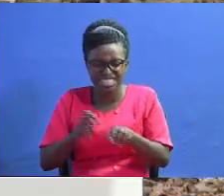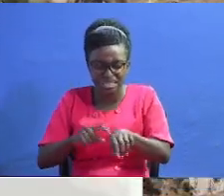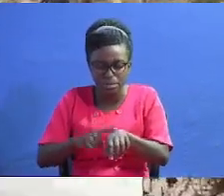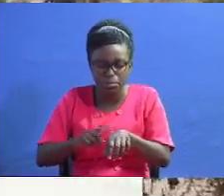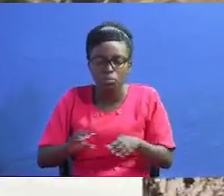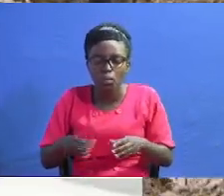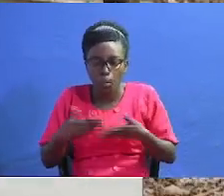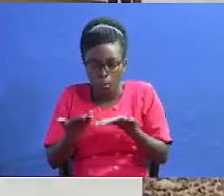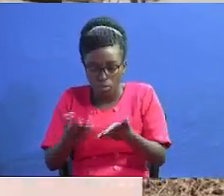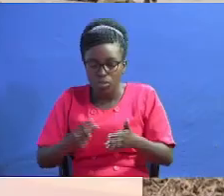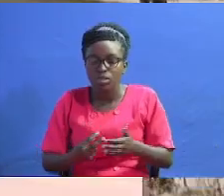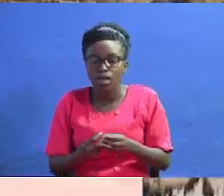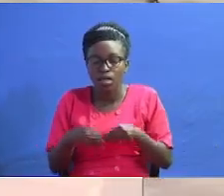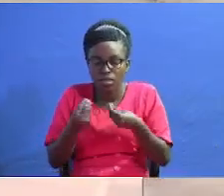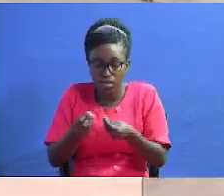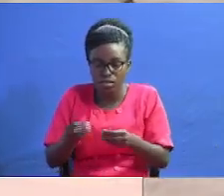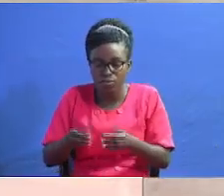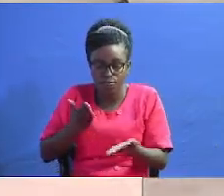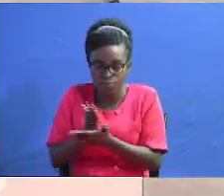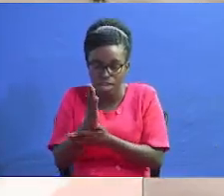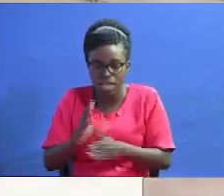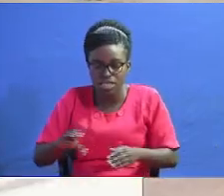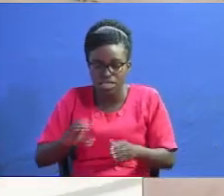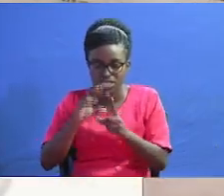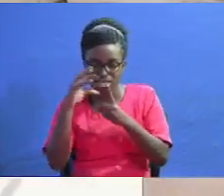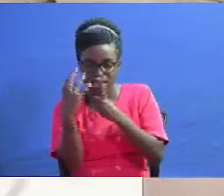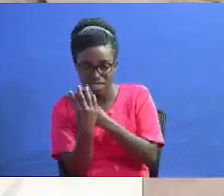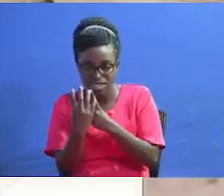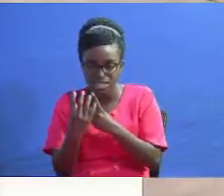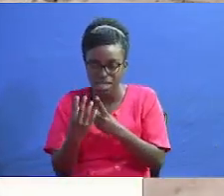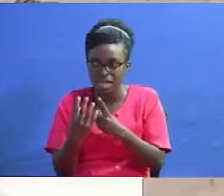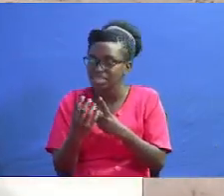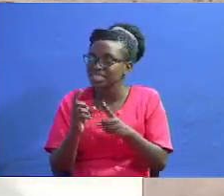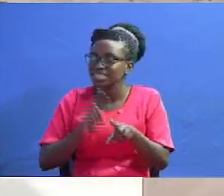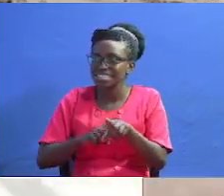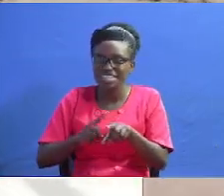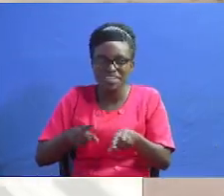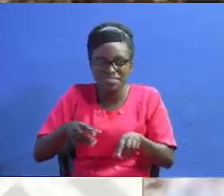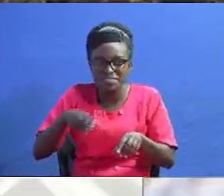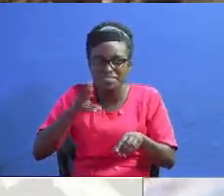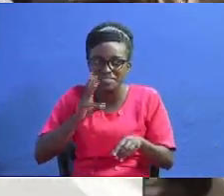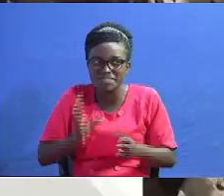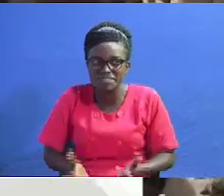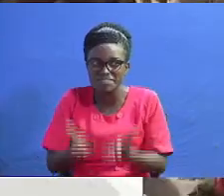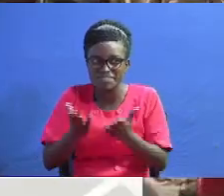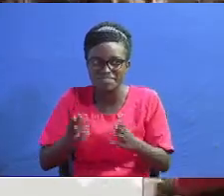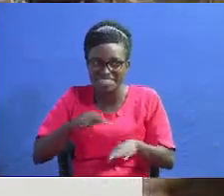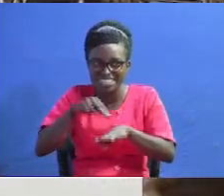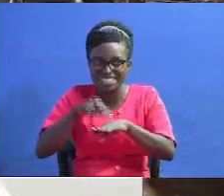violating the constitutional rights of citizens by neglecting flood protection measures.